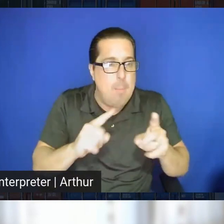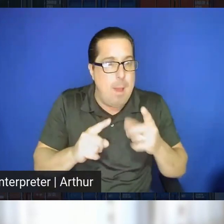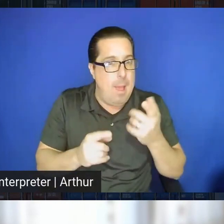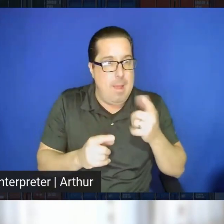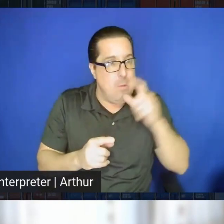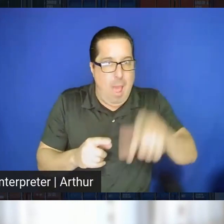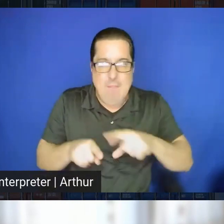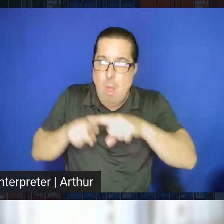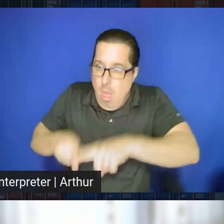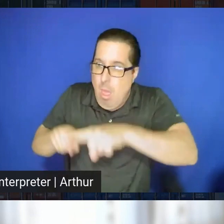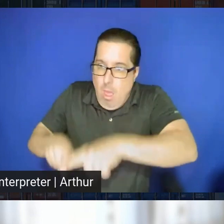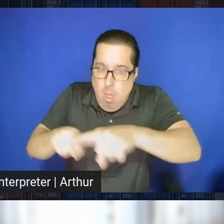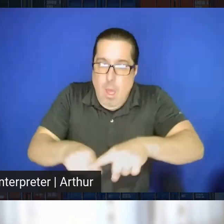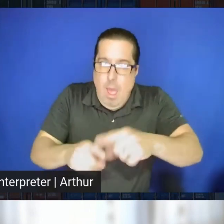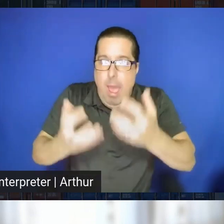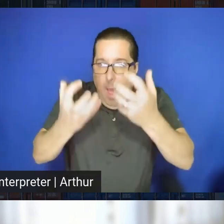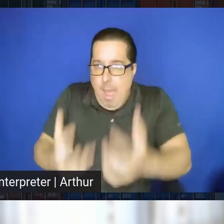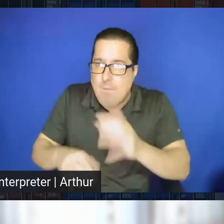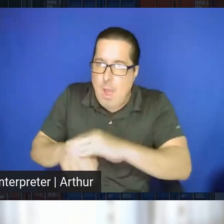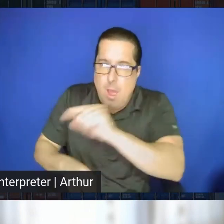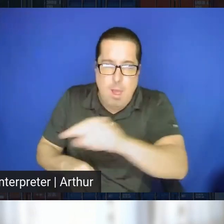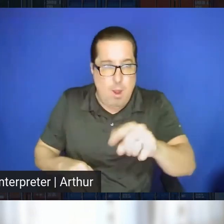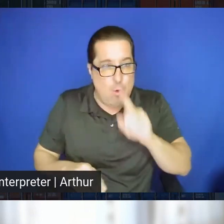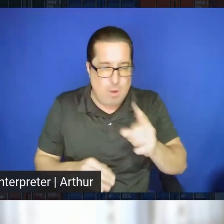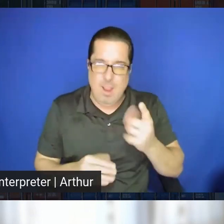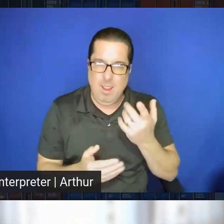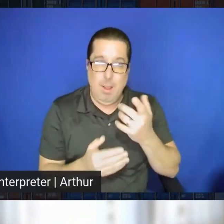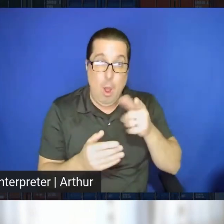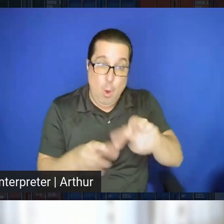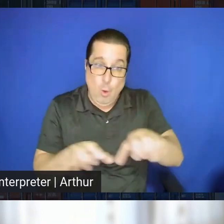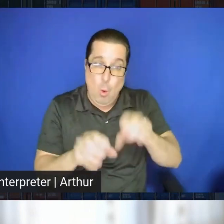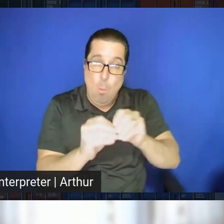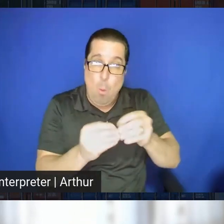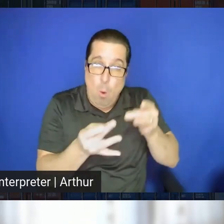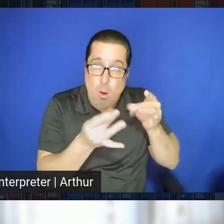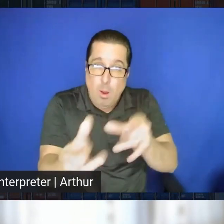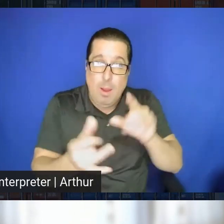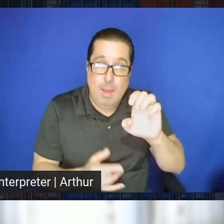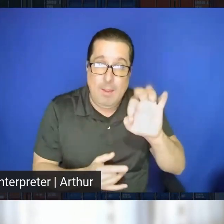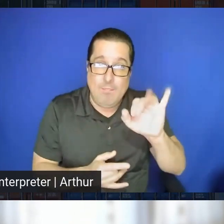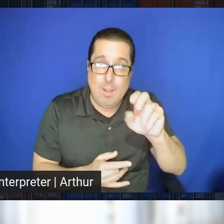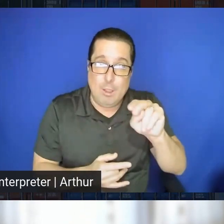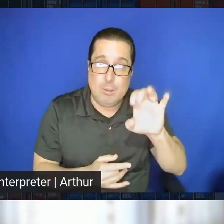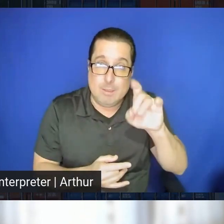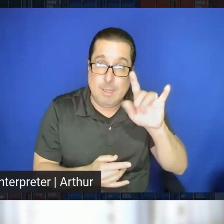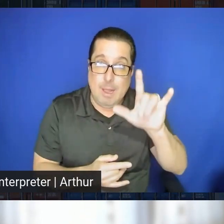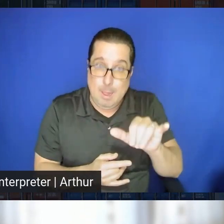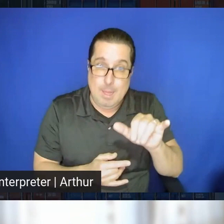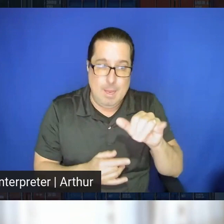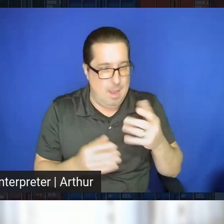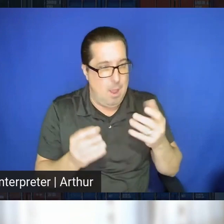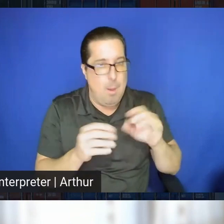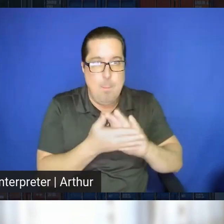have. But there is some truth in it. If you can do things more efficiently, it does make things more energy efficient. So,